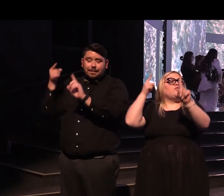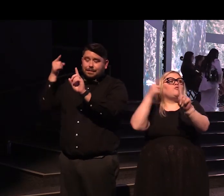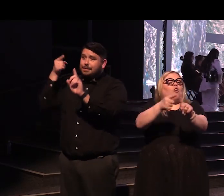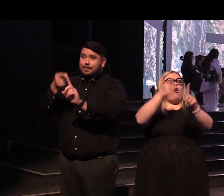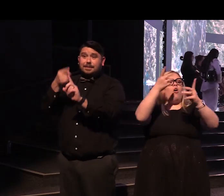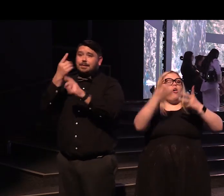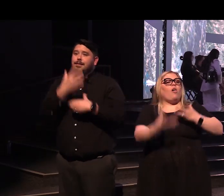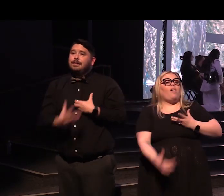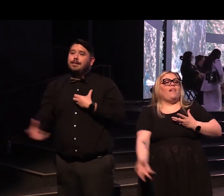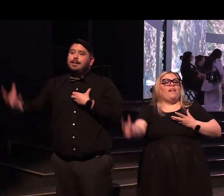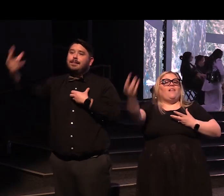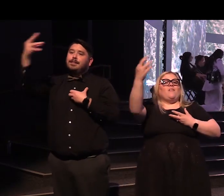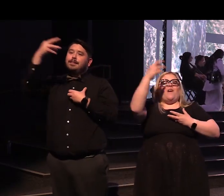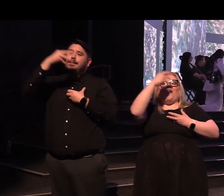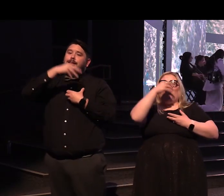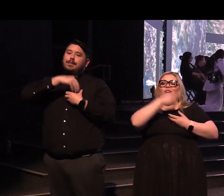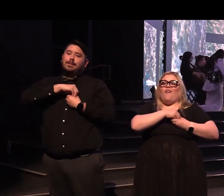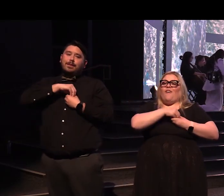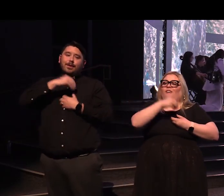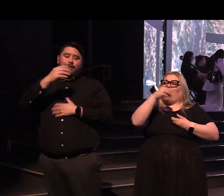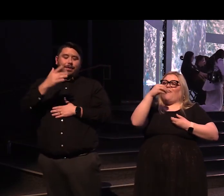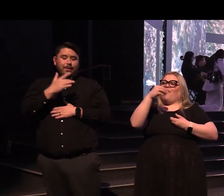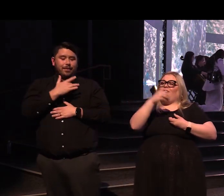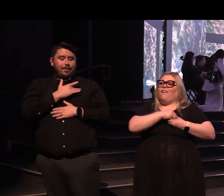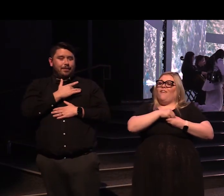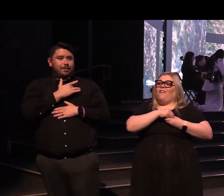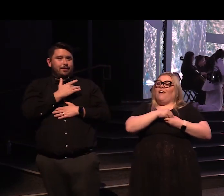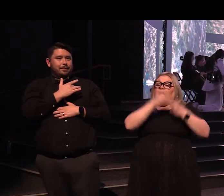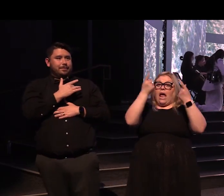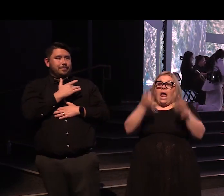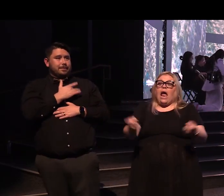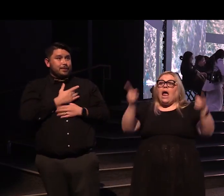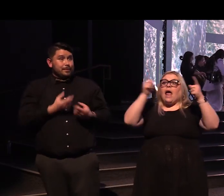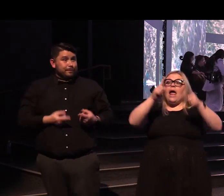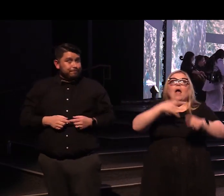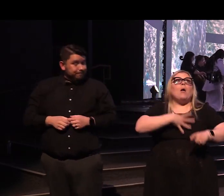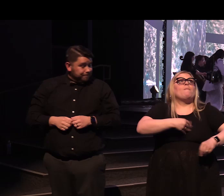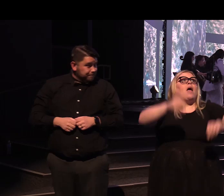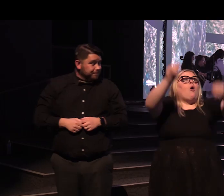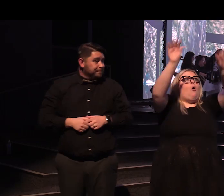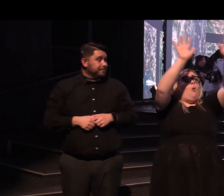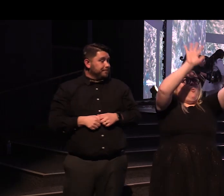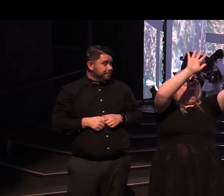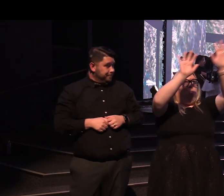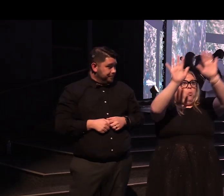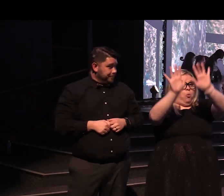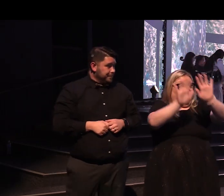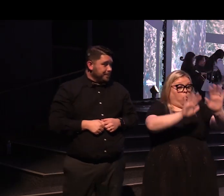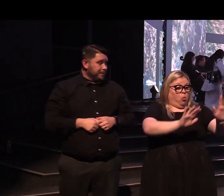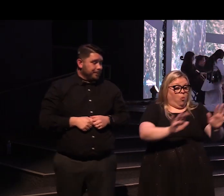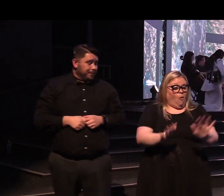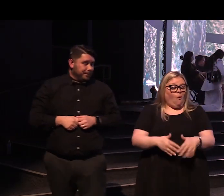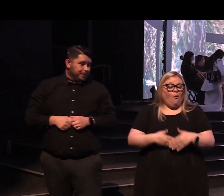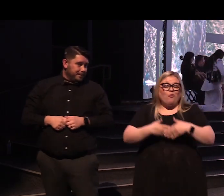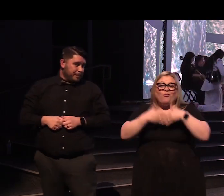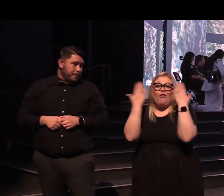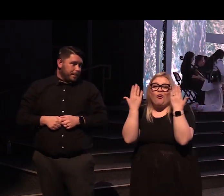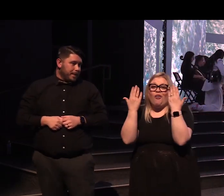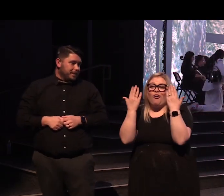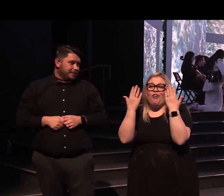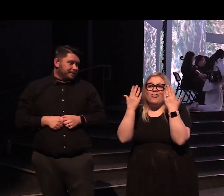Christmas is all in the heart. And even if no ice,